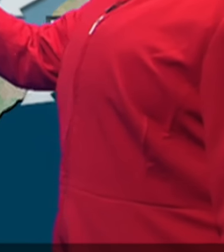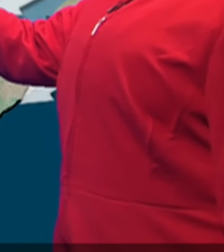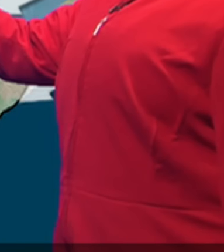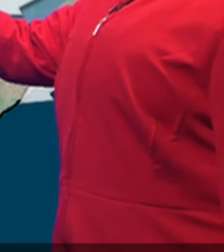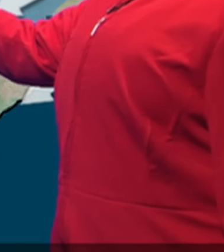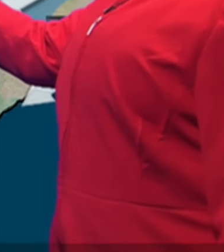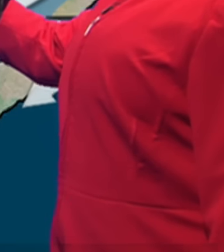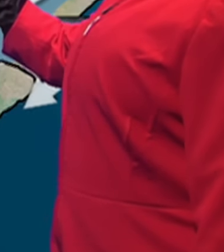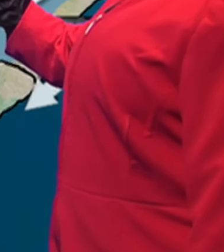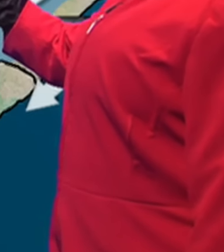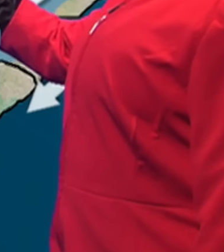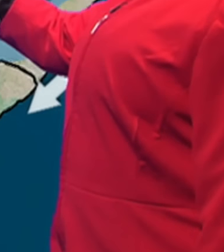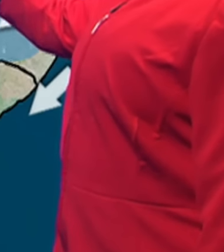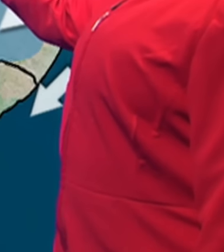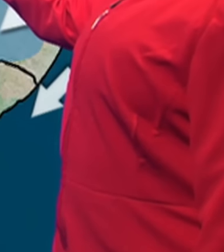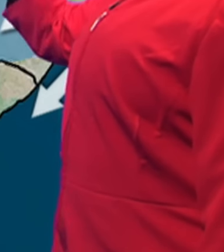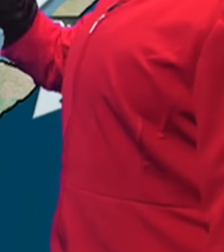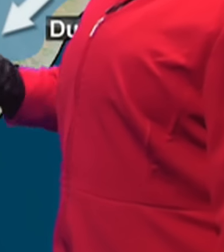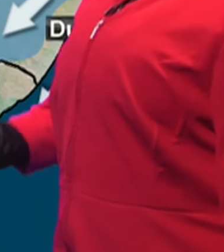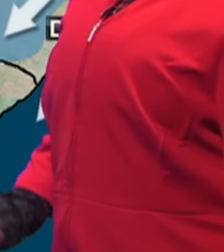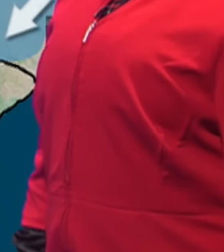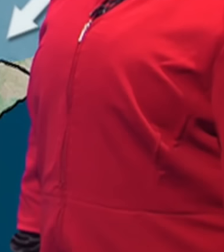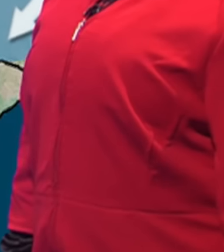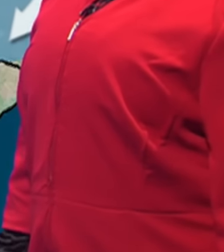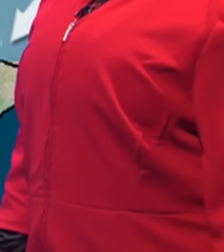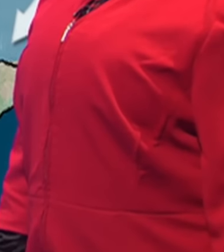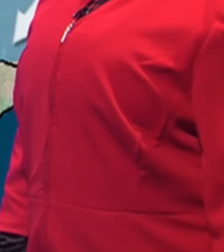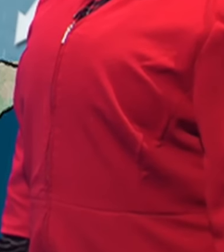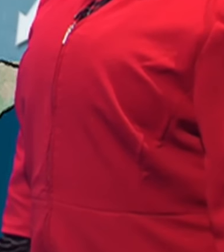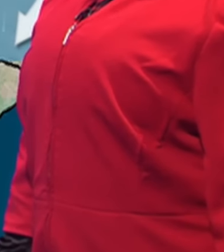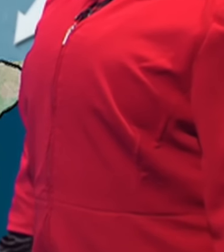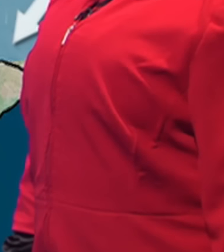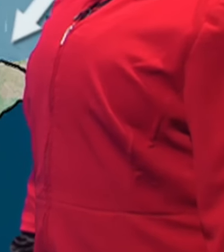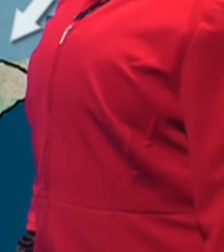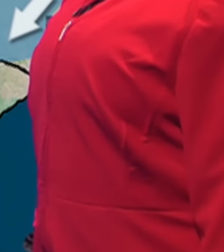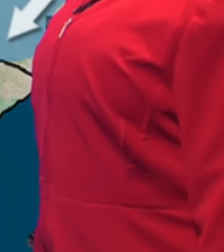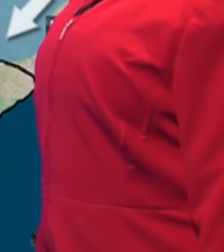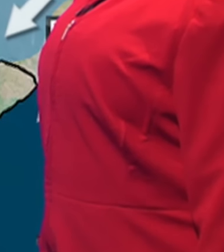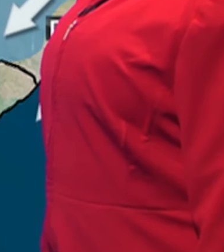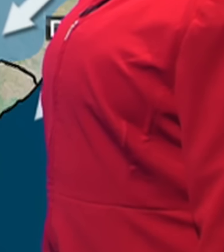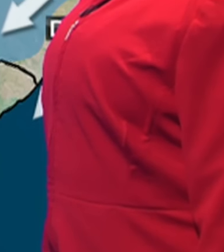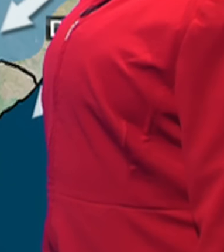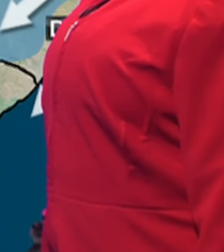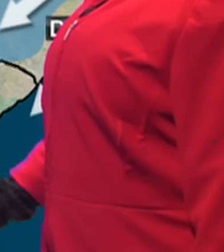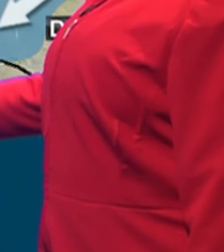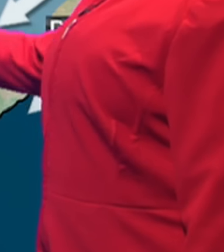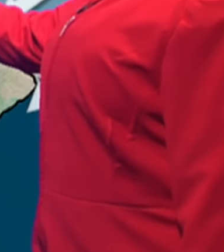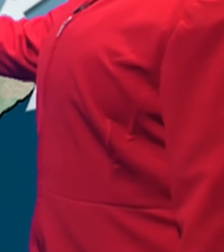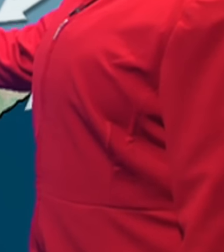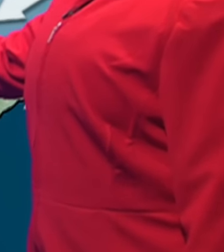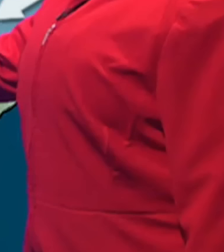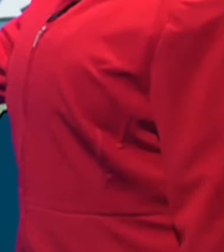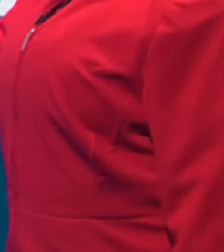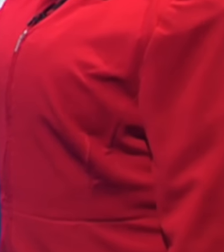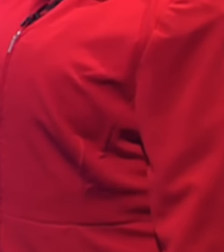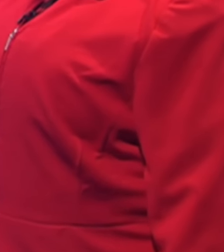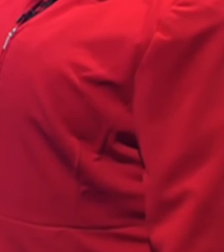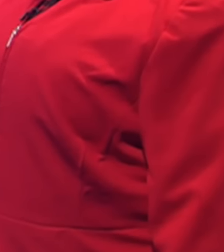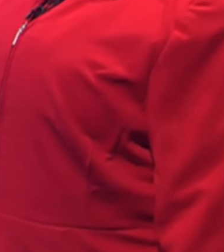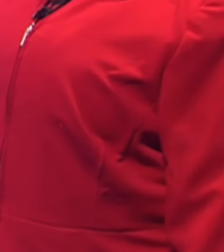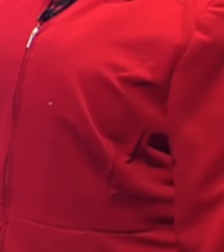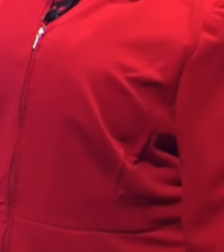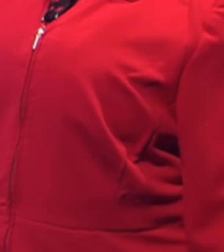lebelela ka yona Northwest re lebelela gona Gauteng go dimolela Limpopo go bana le go tla bana le kgonagalo tša dipula ka diperesente tša 60 bogareng ba naga le gona